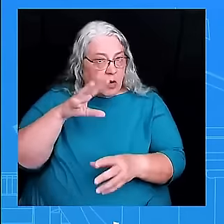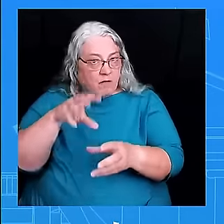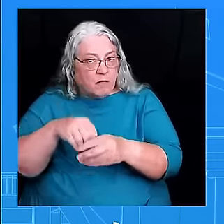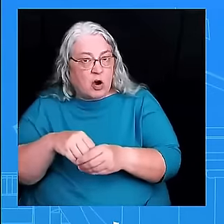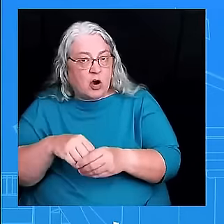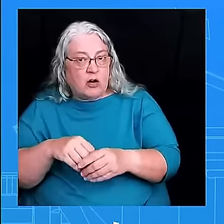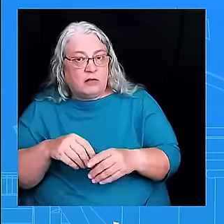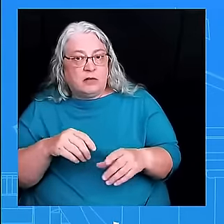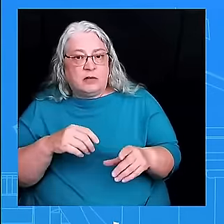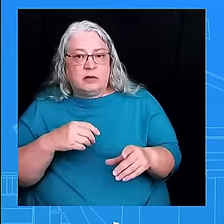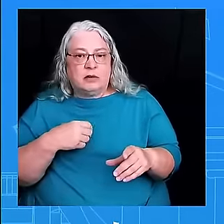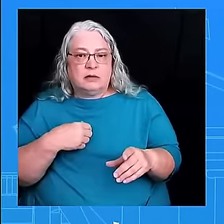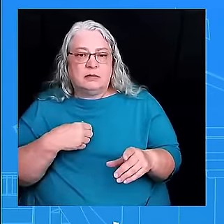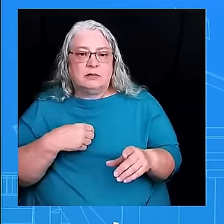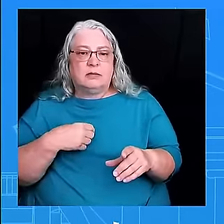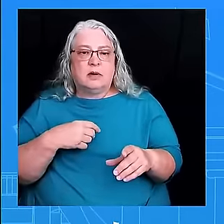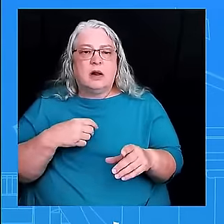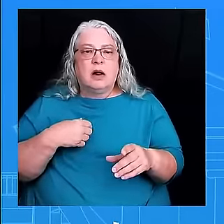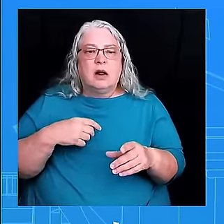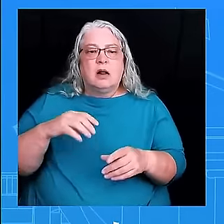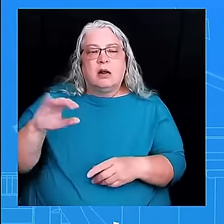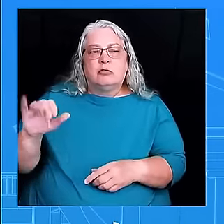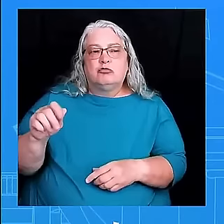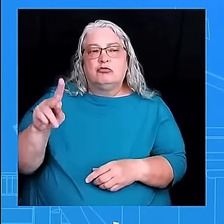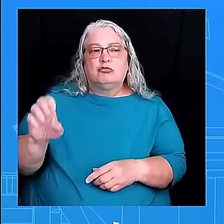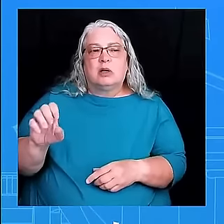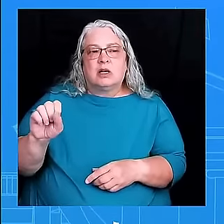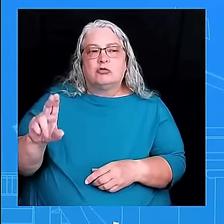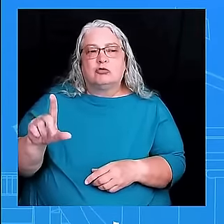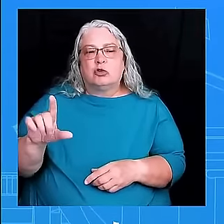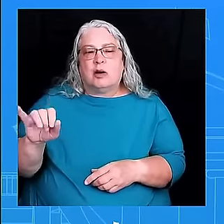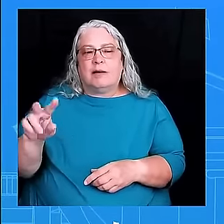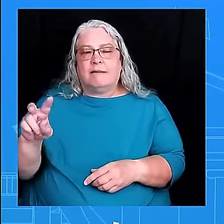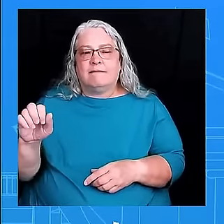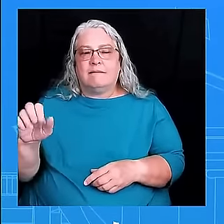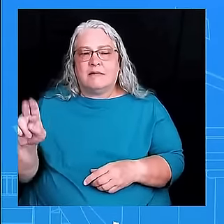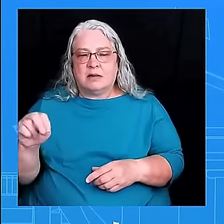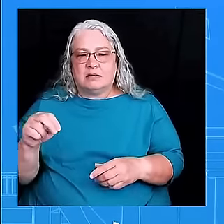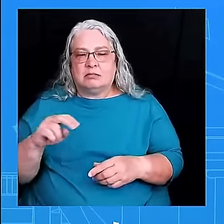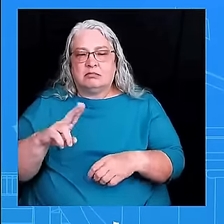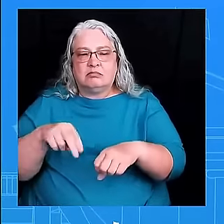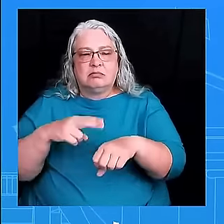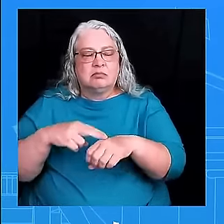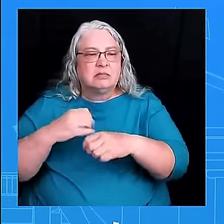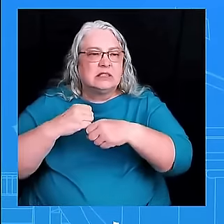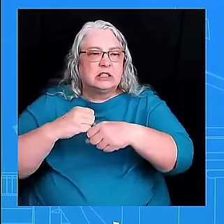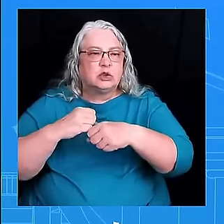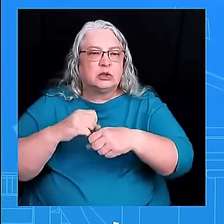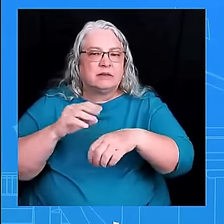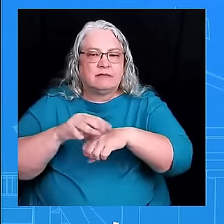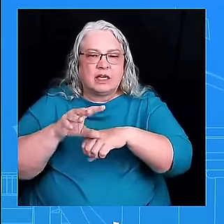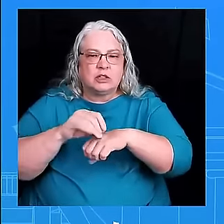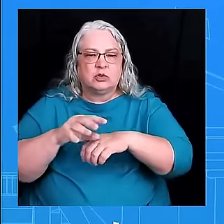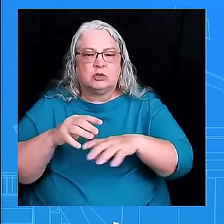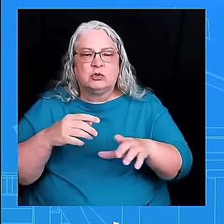be part of this when they land tonight at